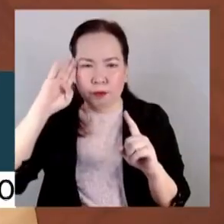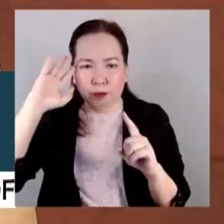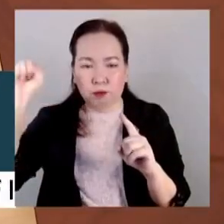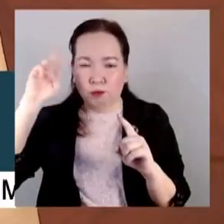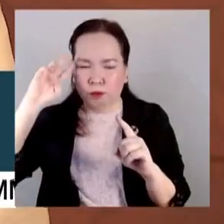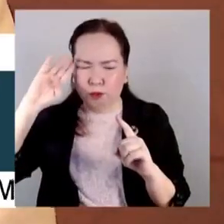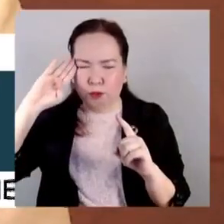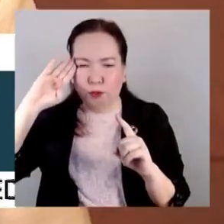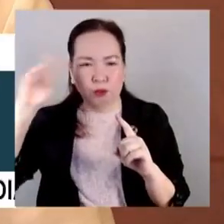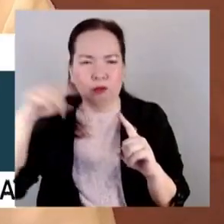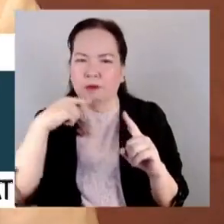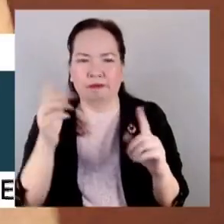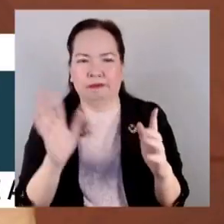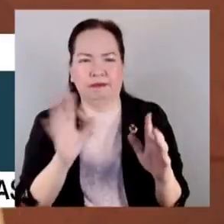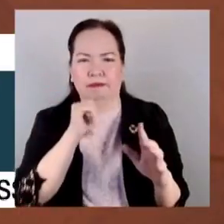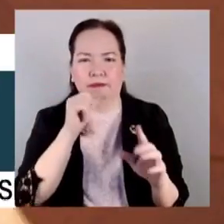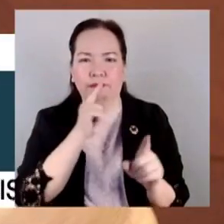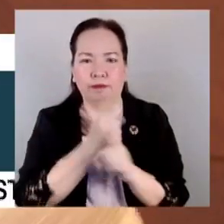News.